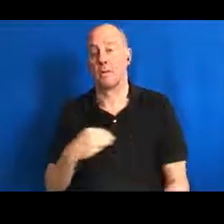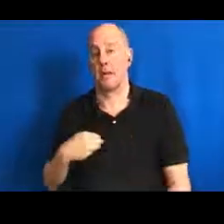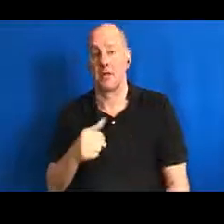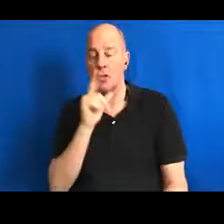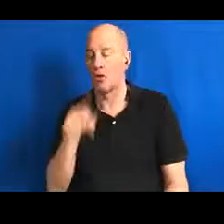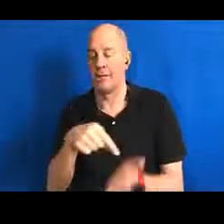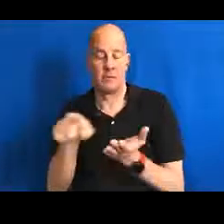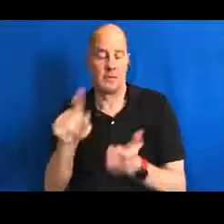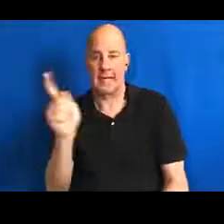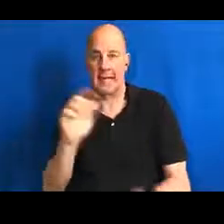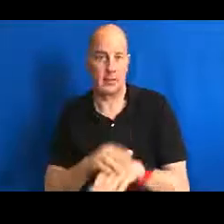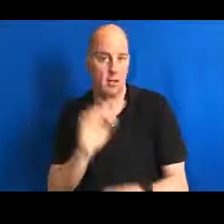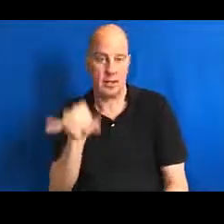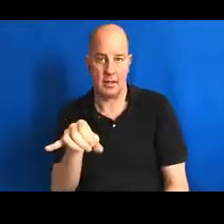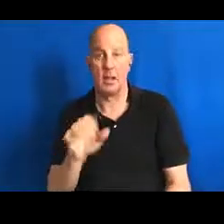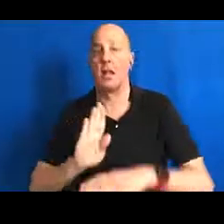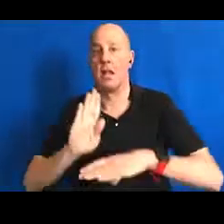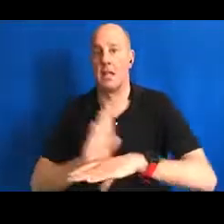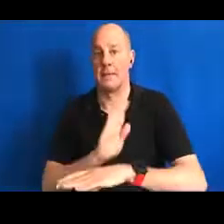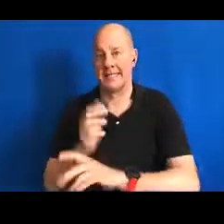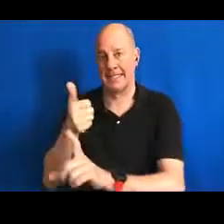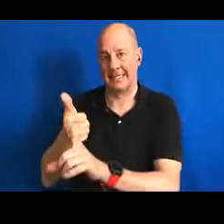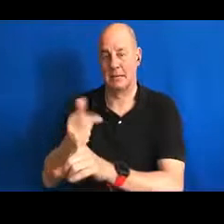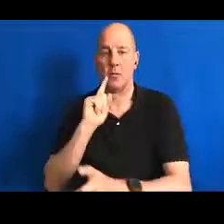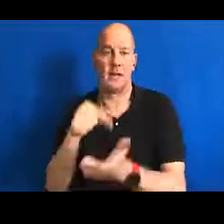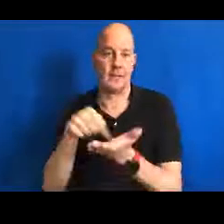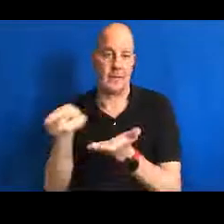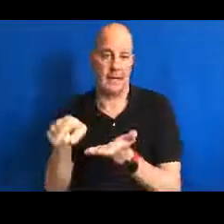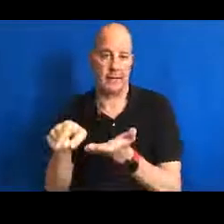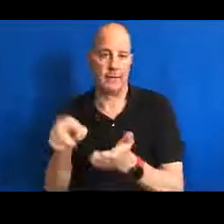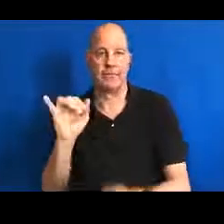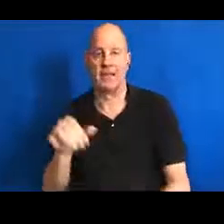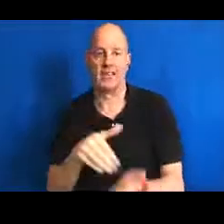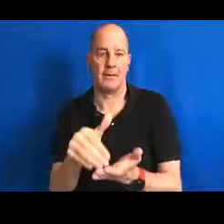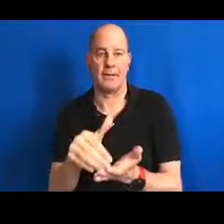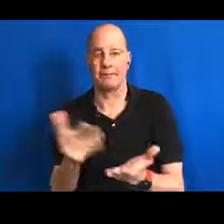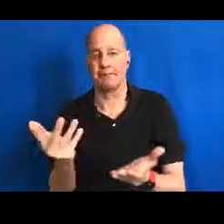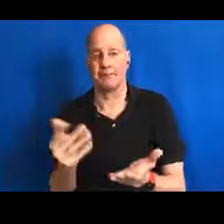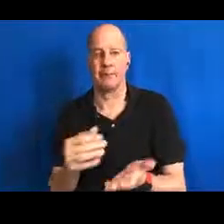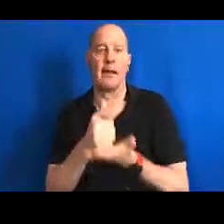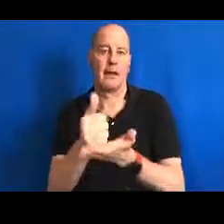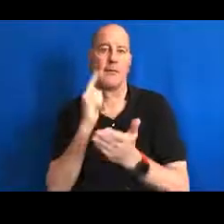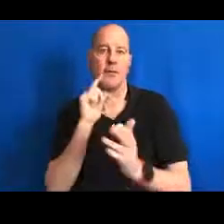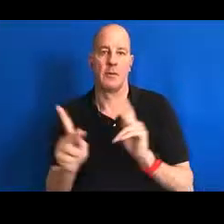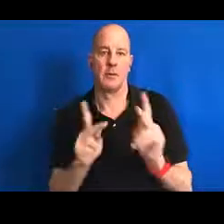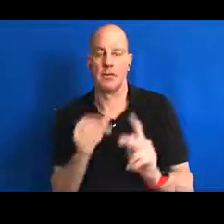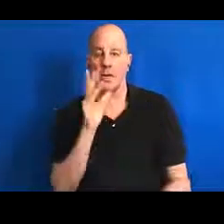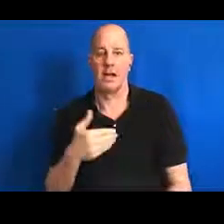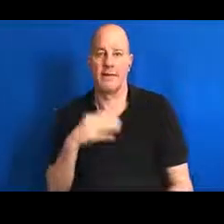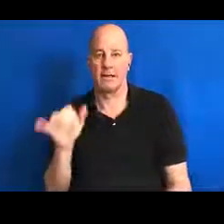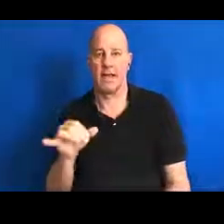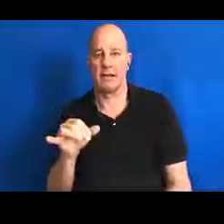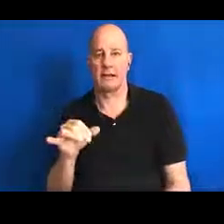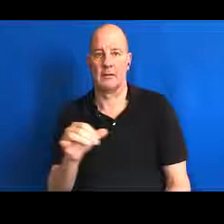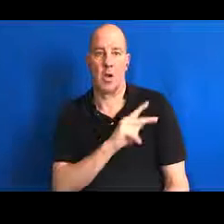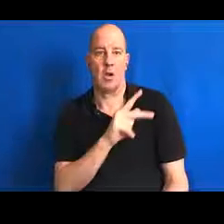taxes on that. The business itself will have to, and that's often like helpful for folks not having that personal